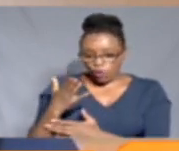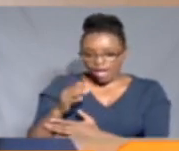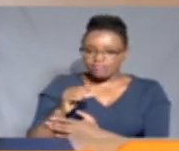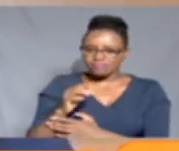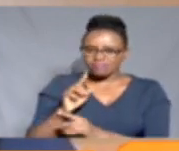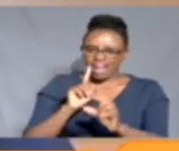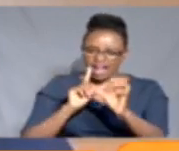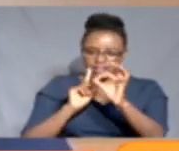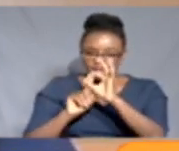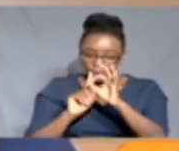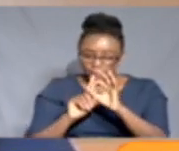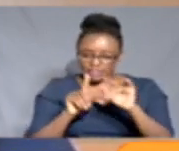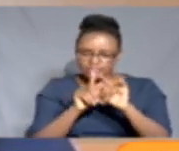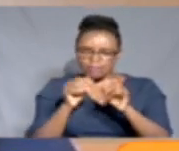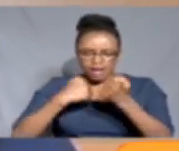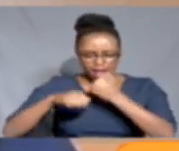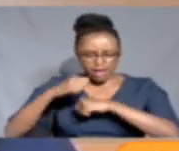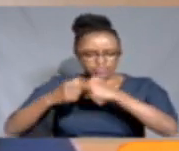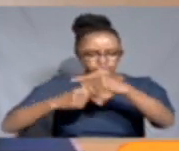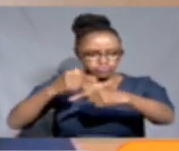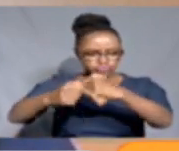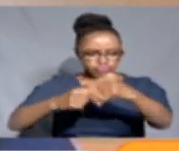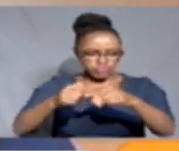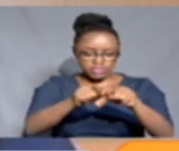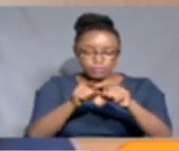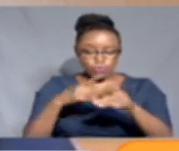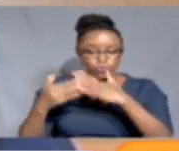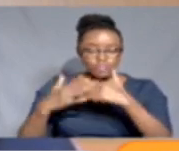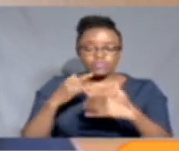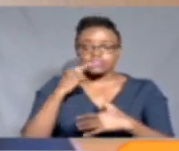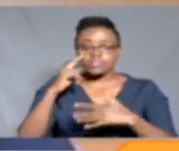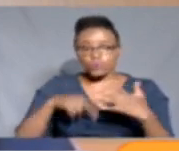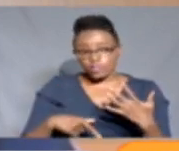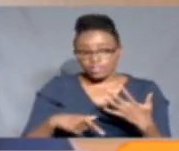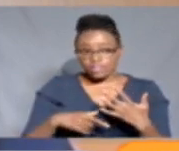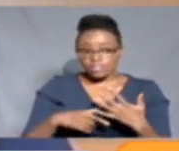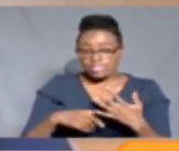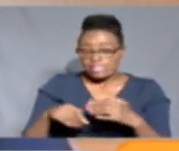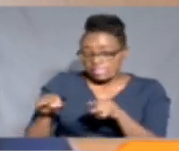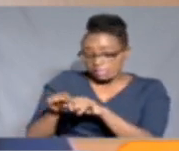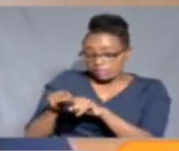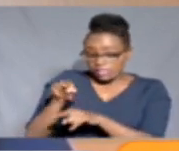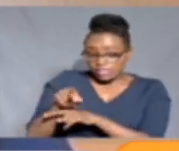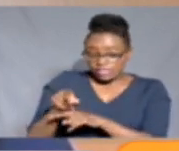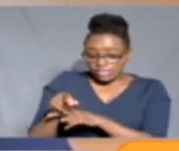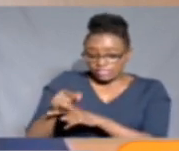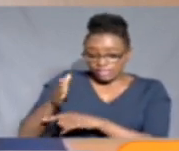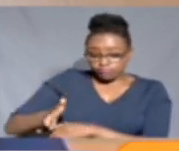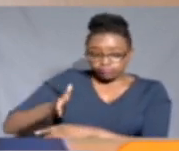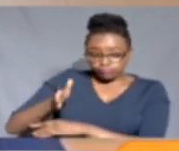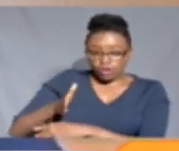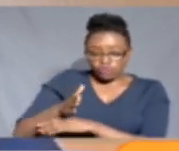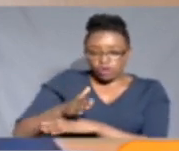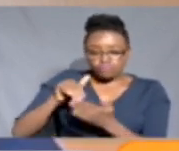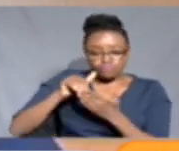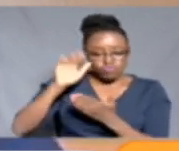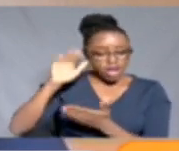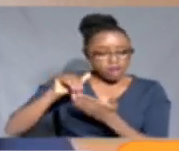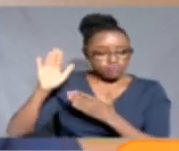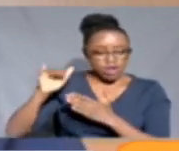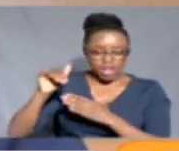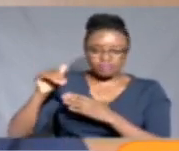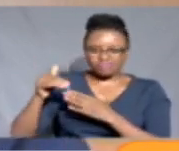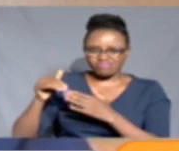you know, which is still active. And so what we are saying is make that line a lot more viable